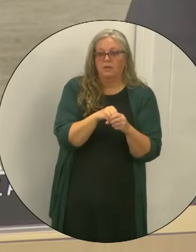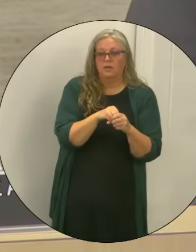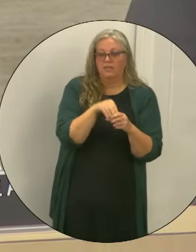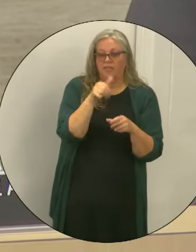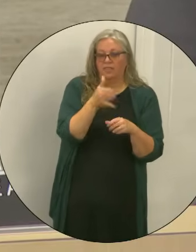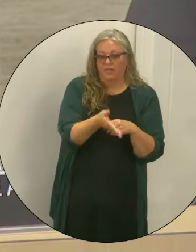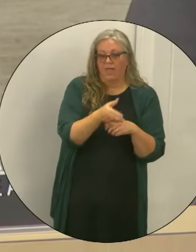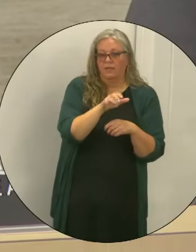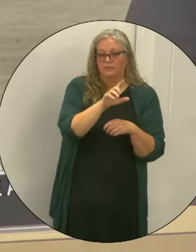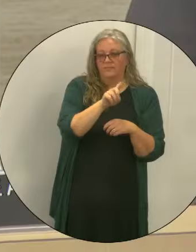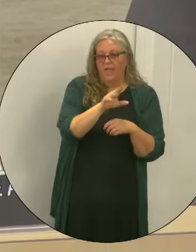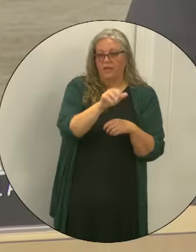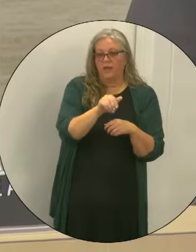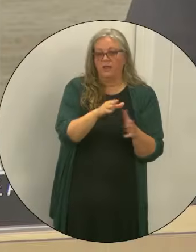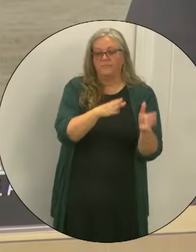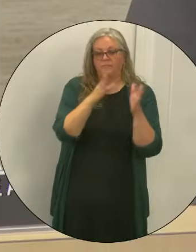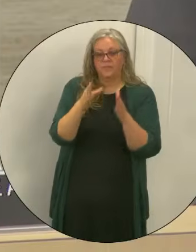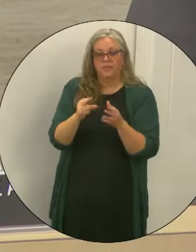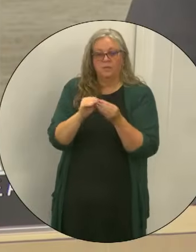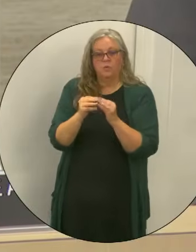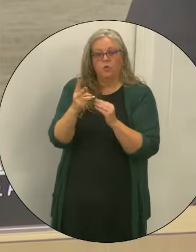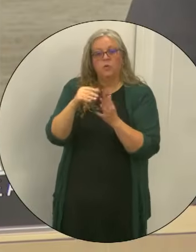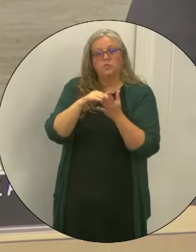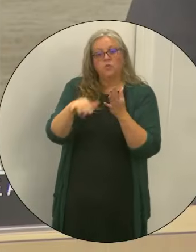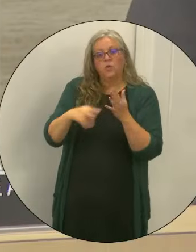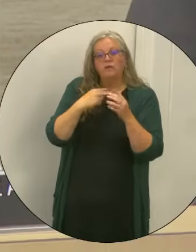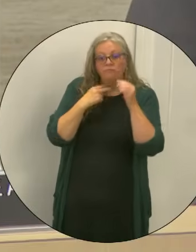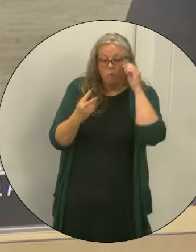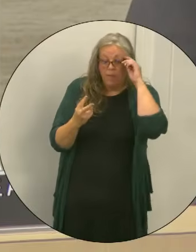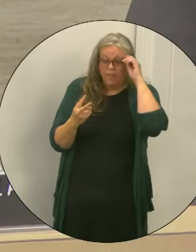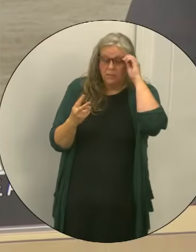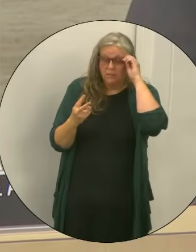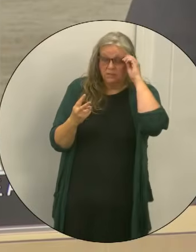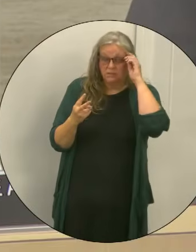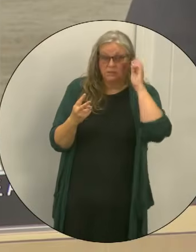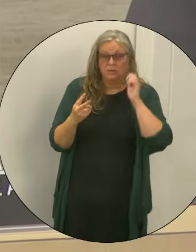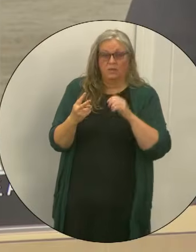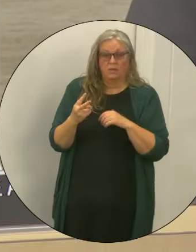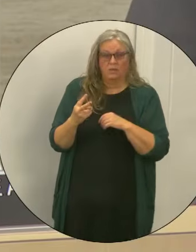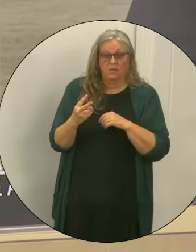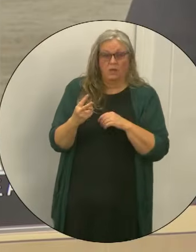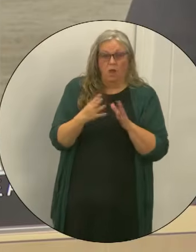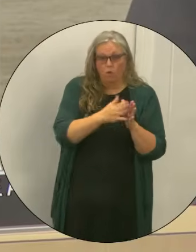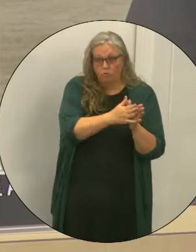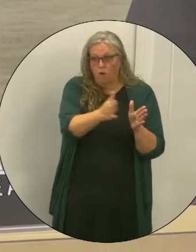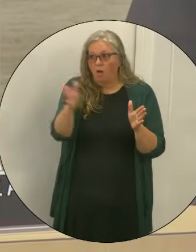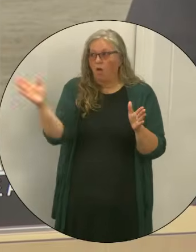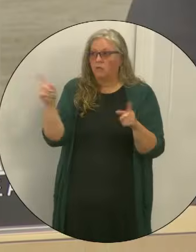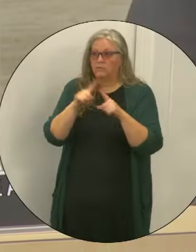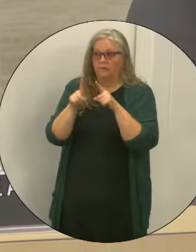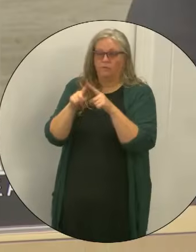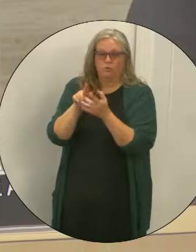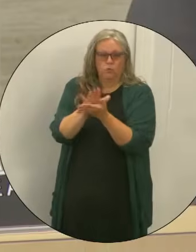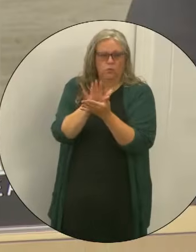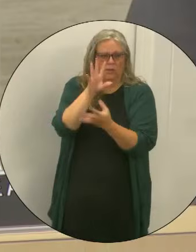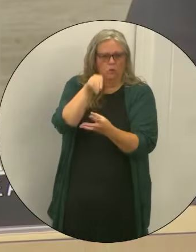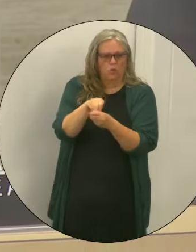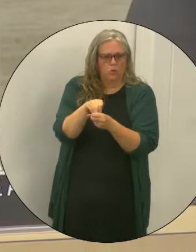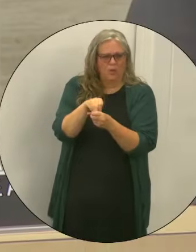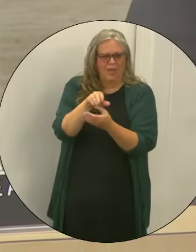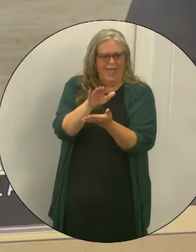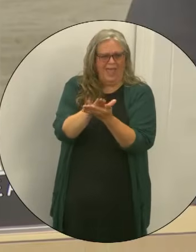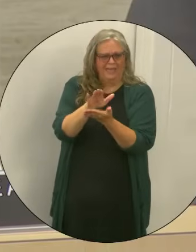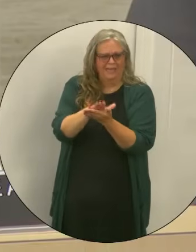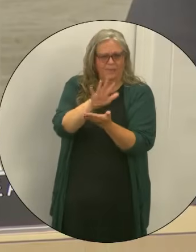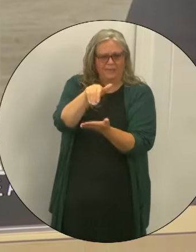2, does that student voice across 15 schools, does that include academic centers? Have they